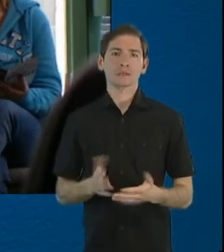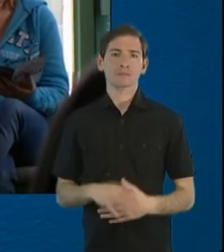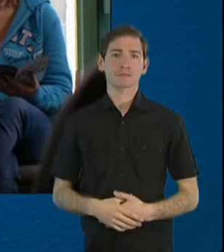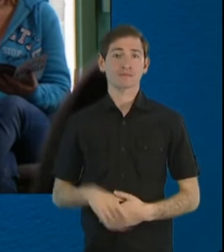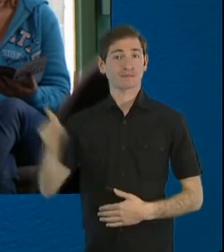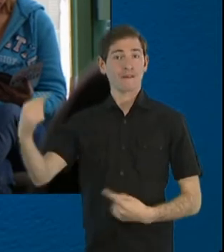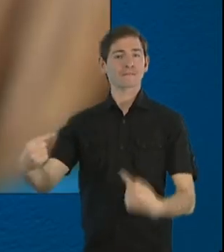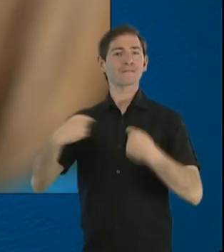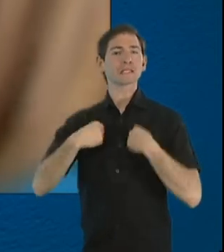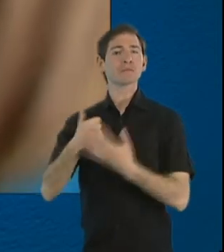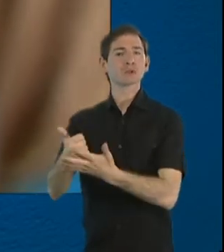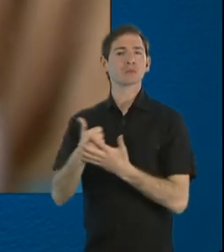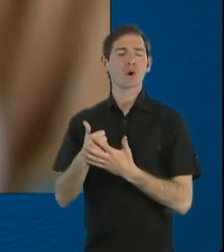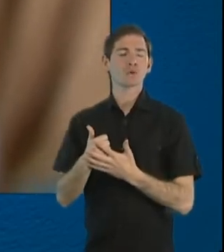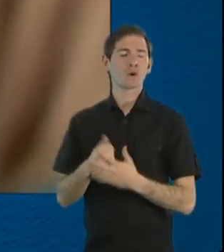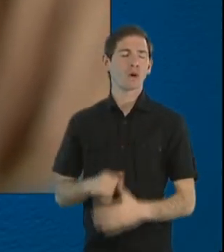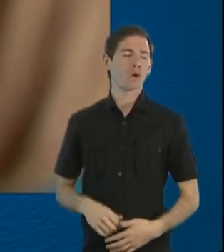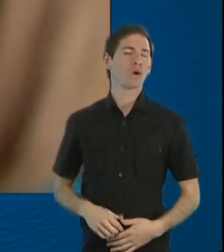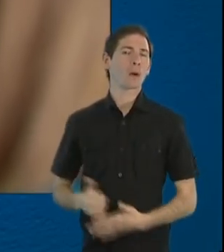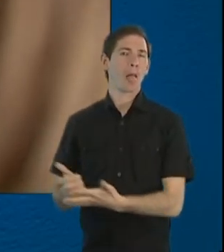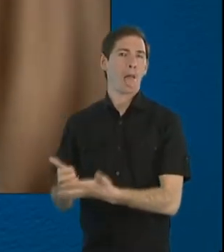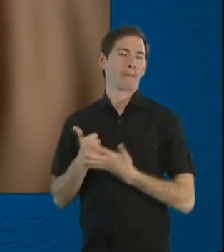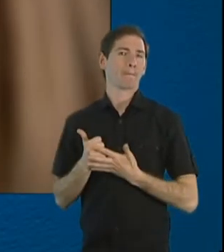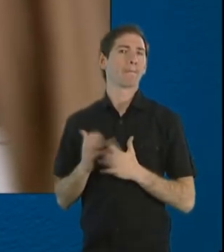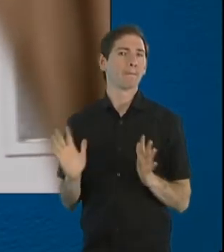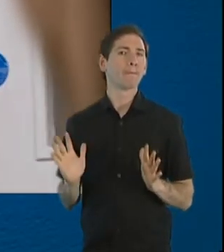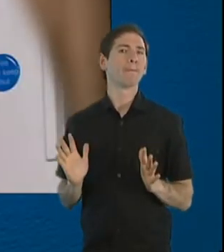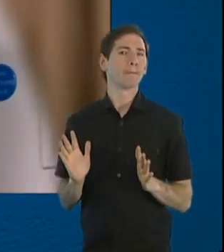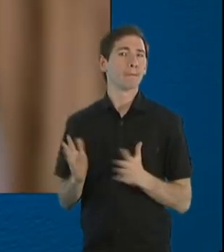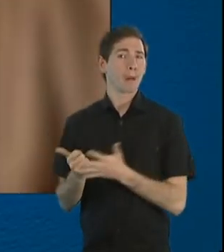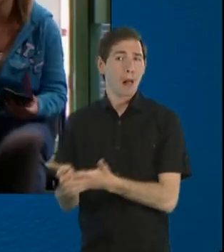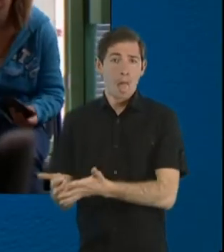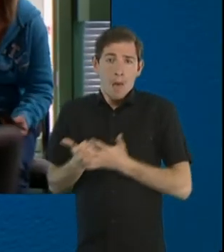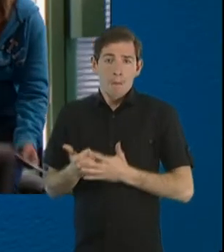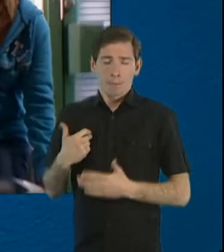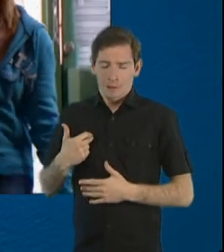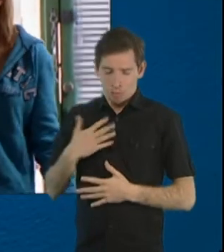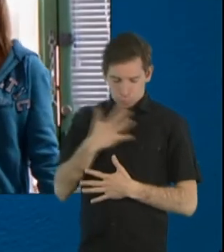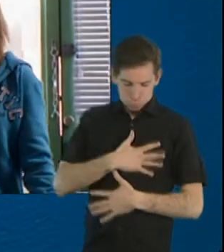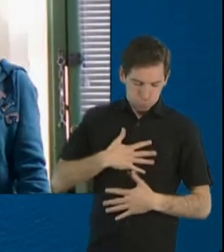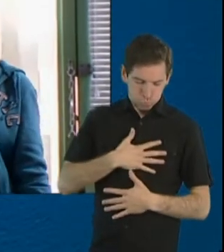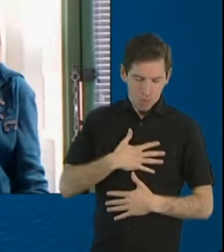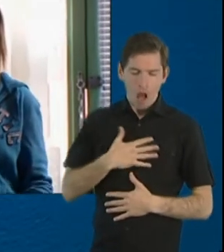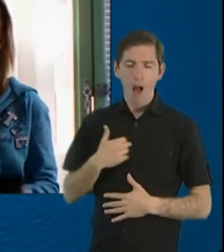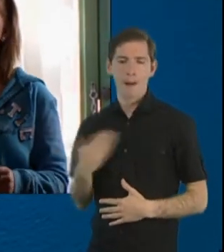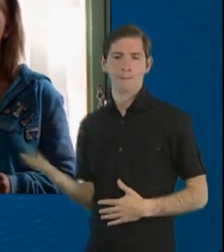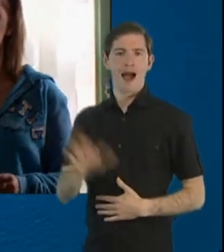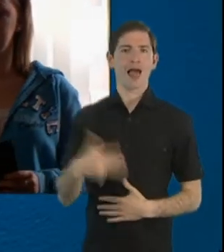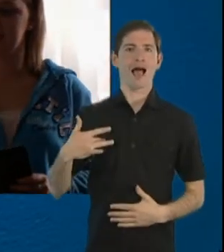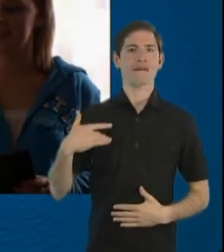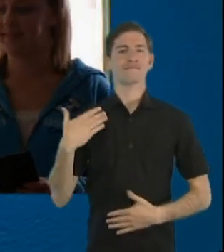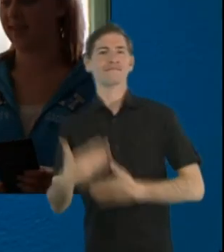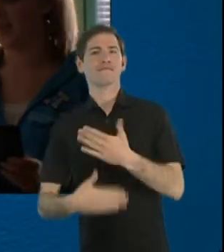Victim Support has really helped me a lot because it helped me basically get my life back on track. They always help me build